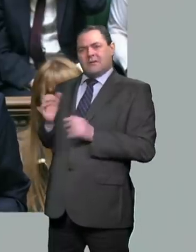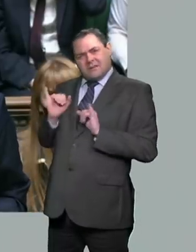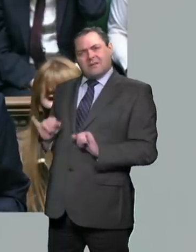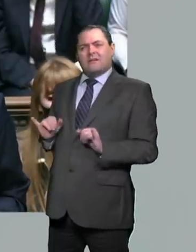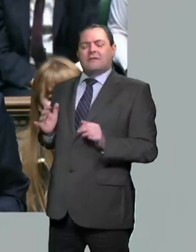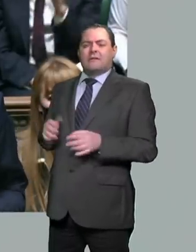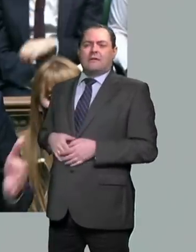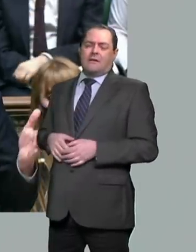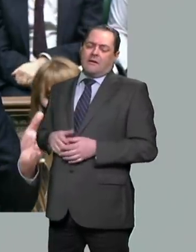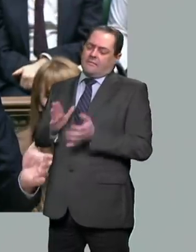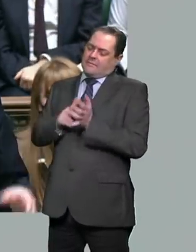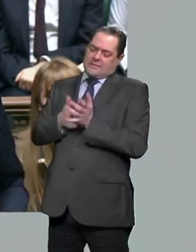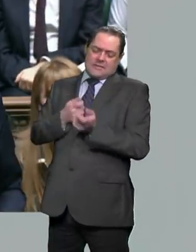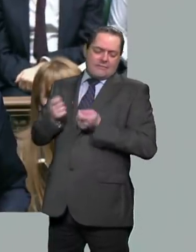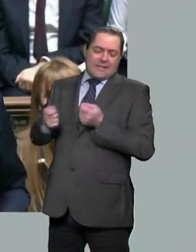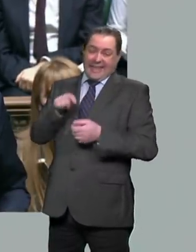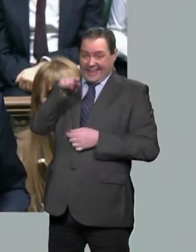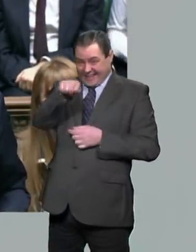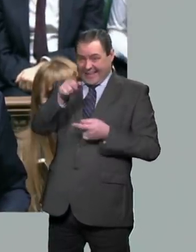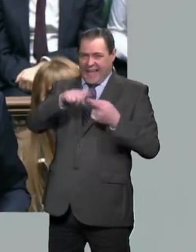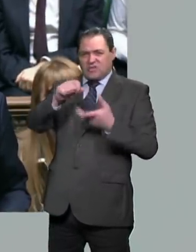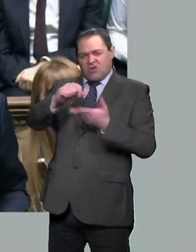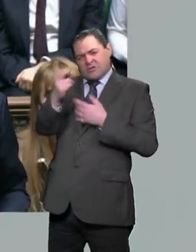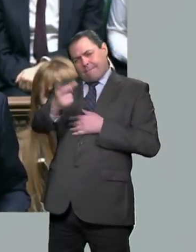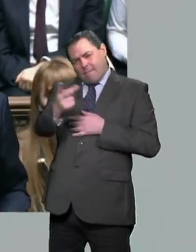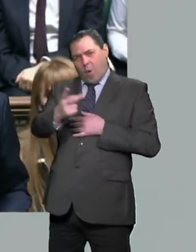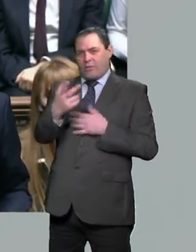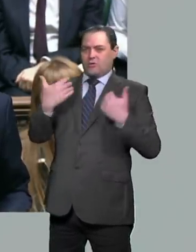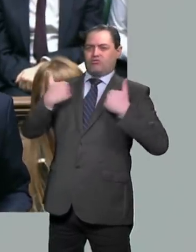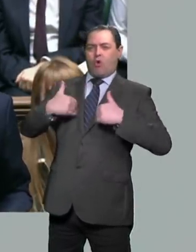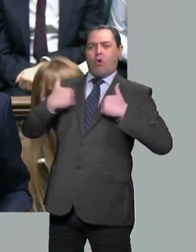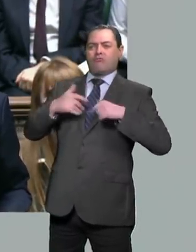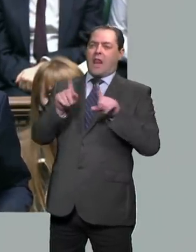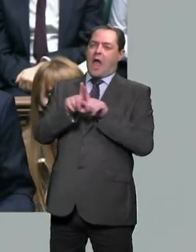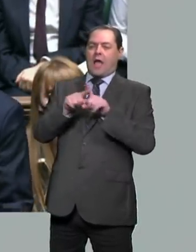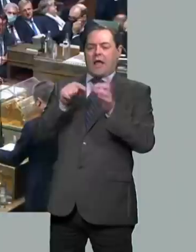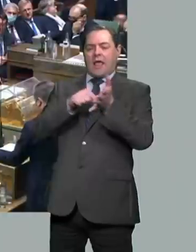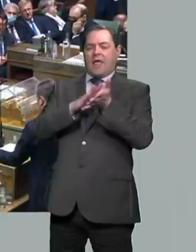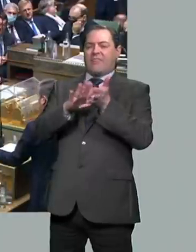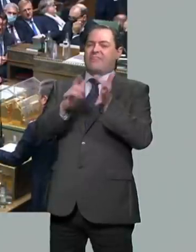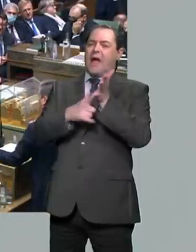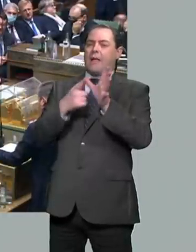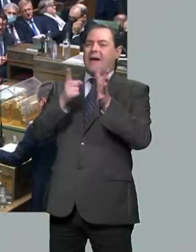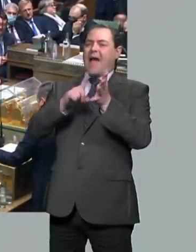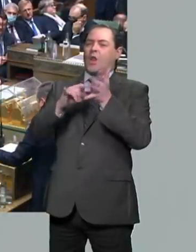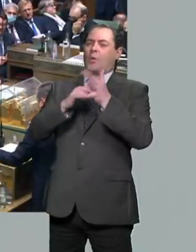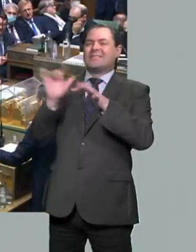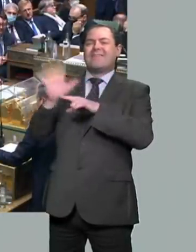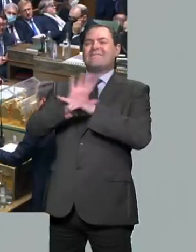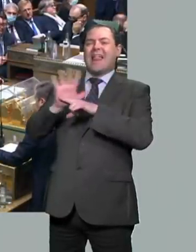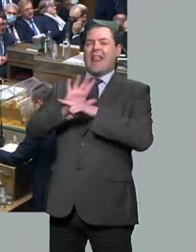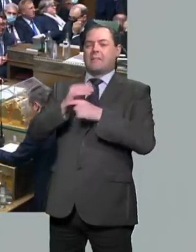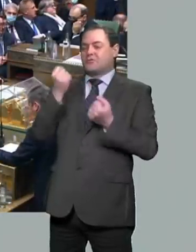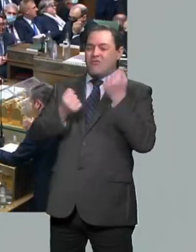case, Mr. Speaker, that he and his Chancellor are the Tory Thelma and Louise, hand in hand, as they drive